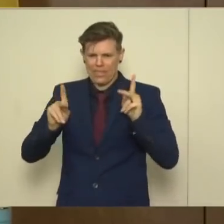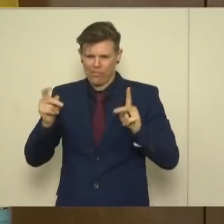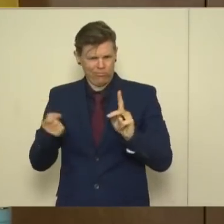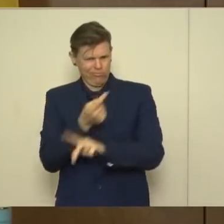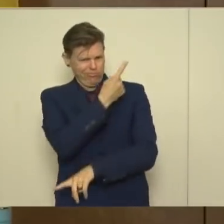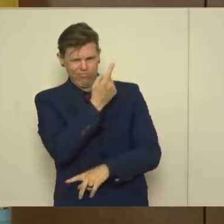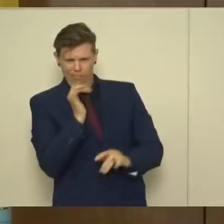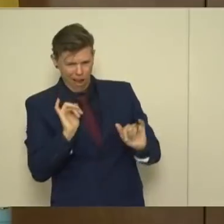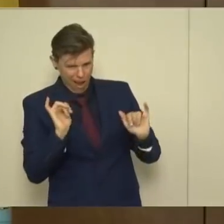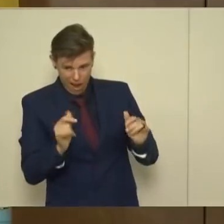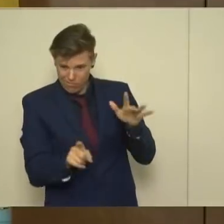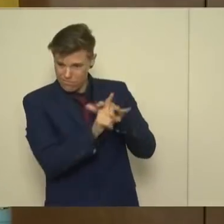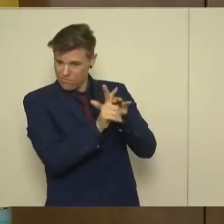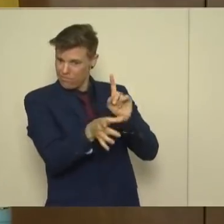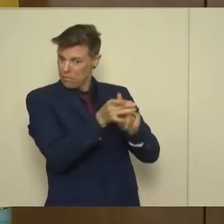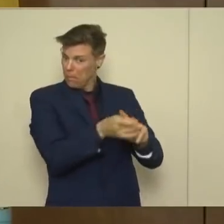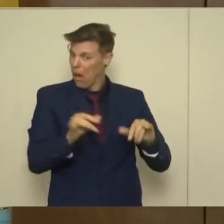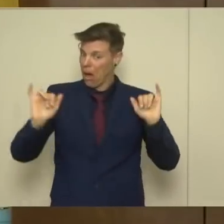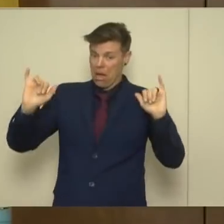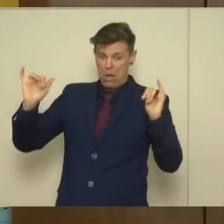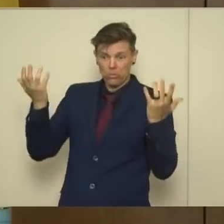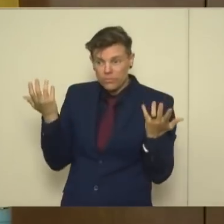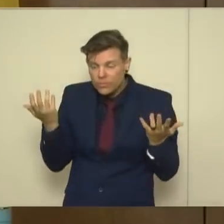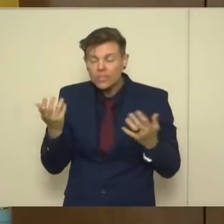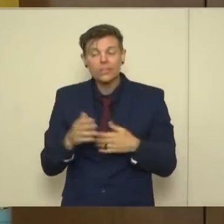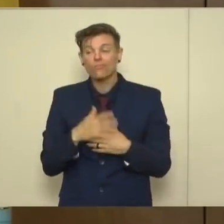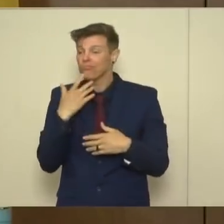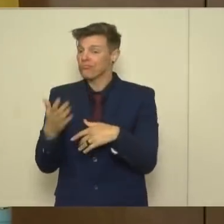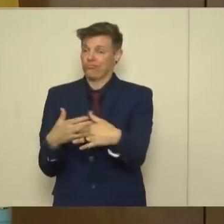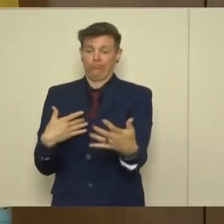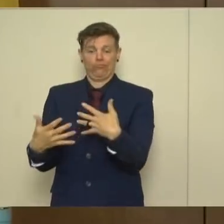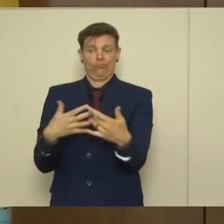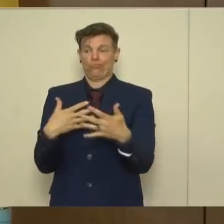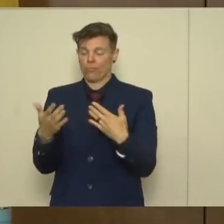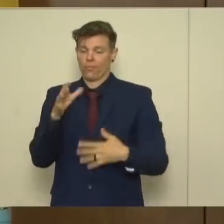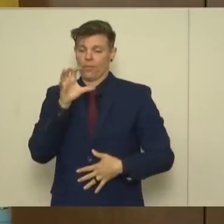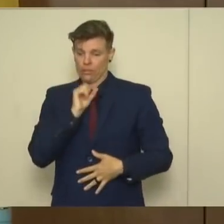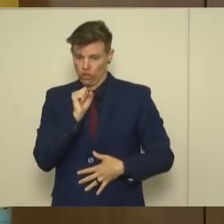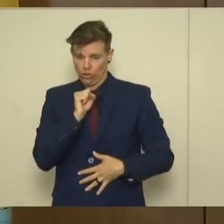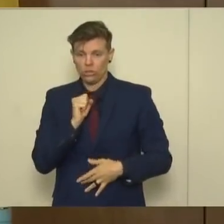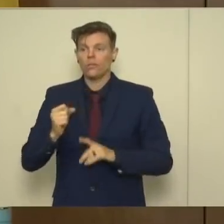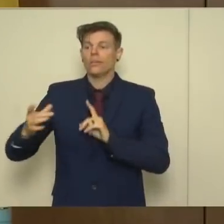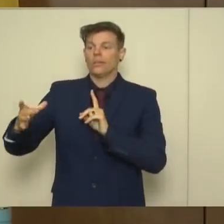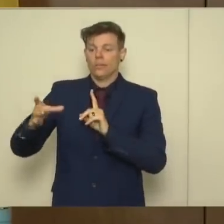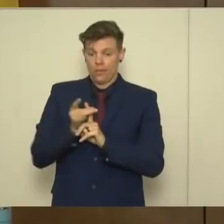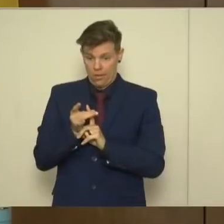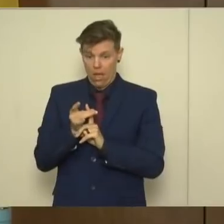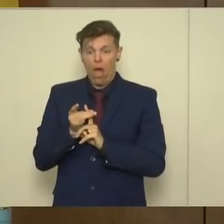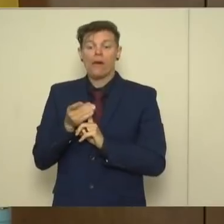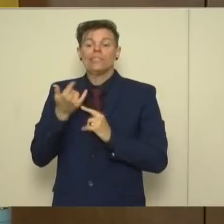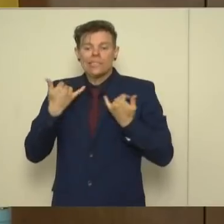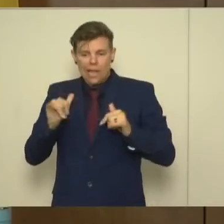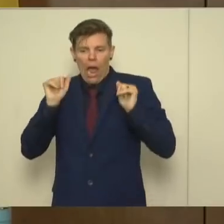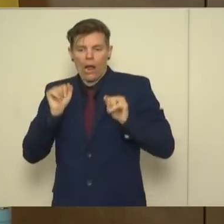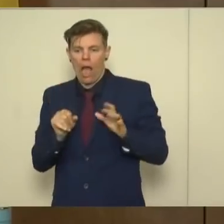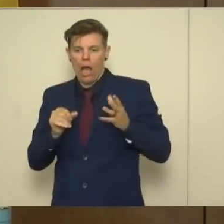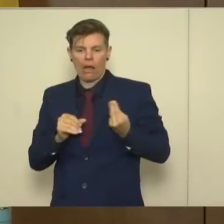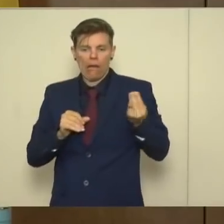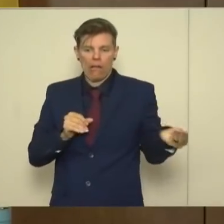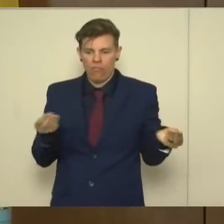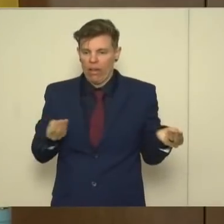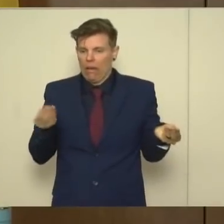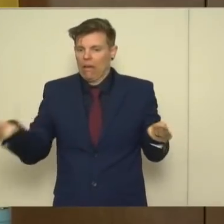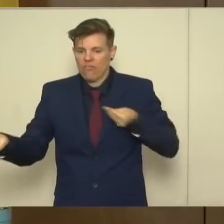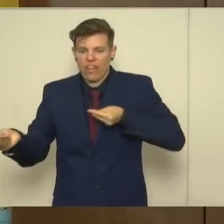age you are, you have the ability to give it to somebody else. And that becomes a chronic care issue or a life-threatening issue for far too